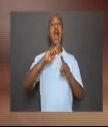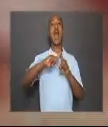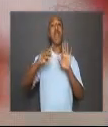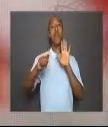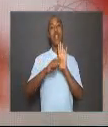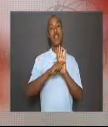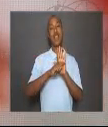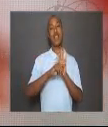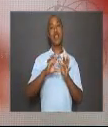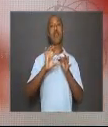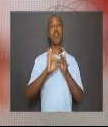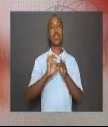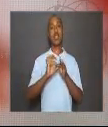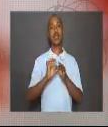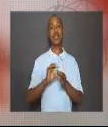ionic bond.